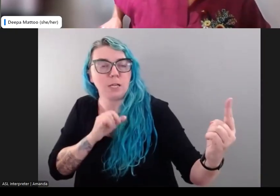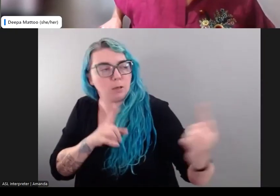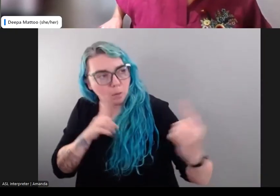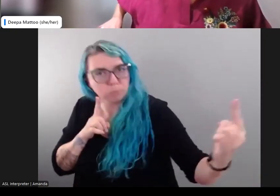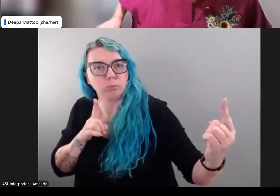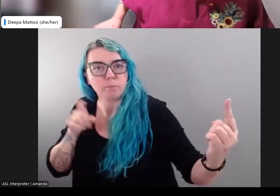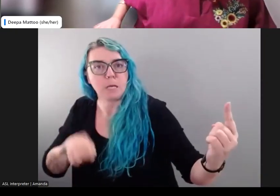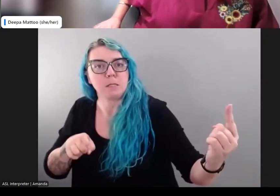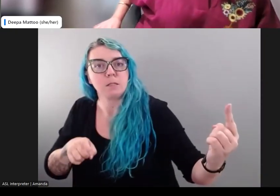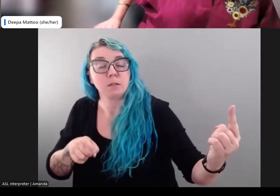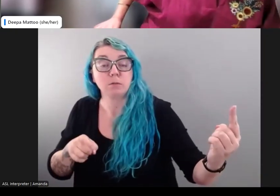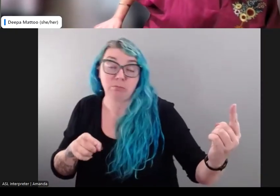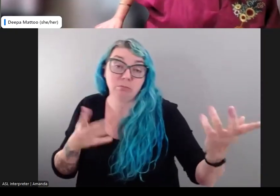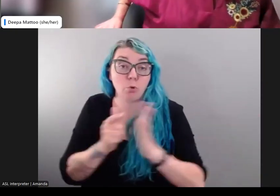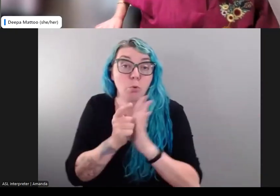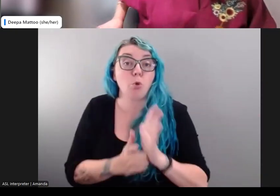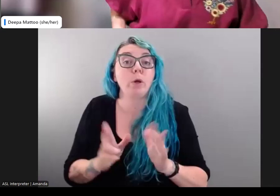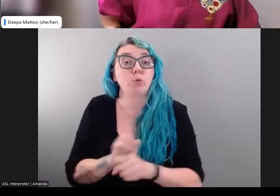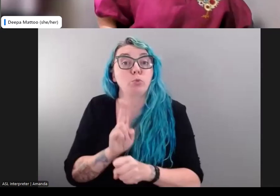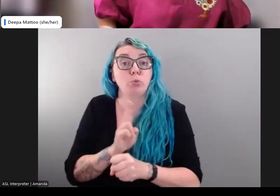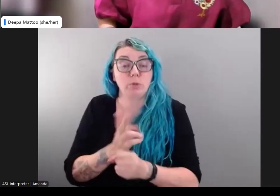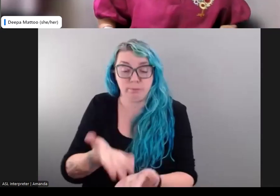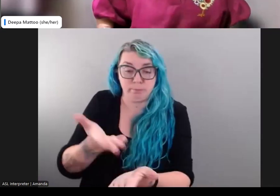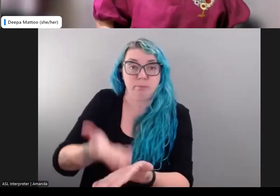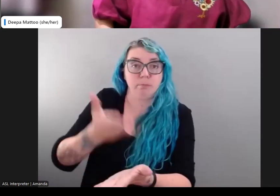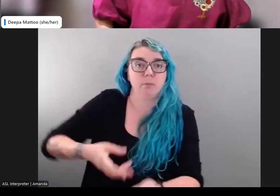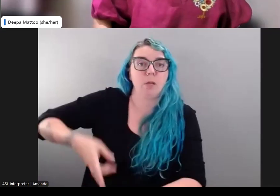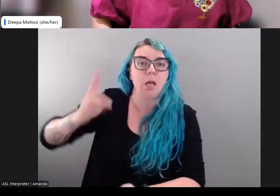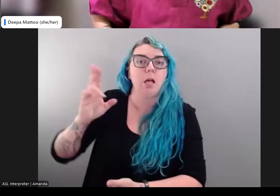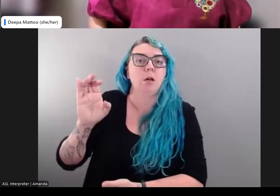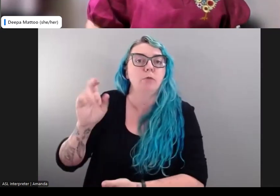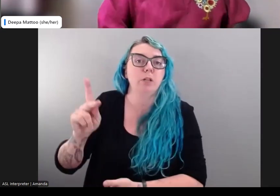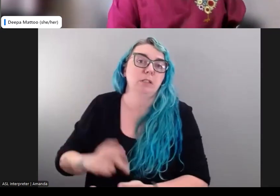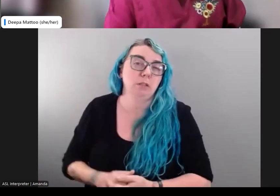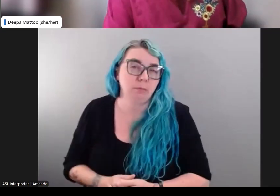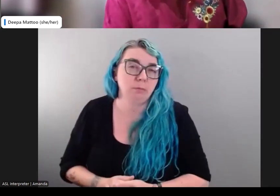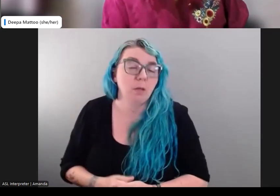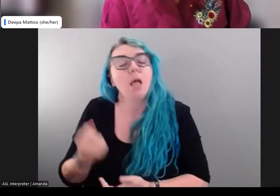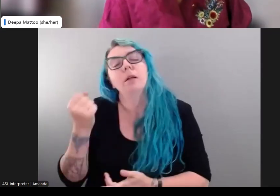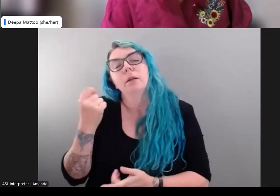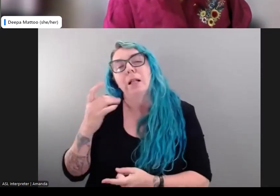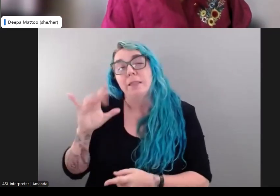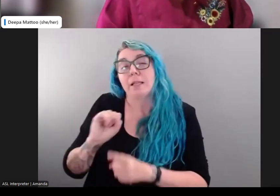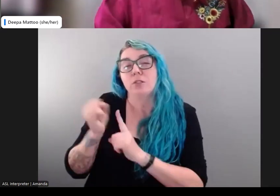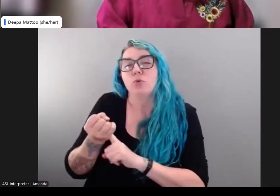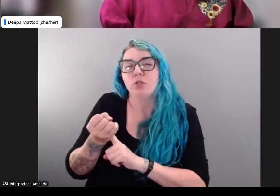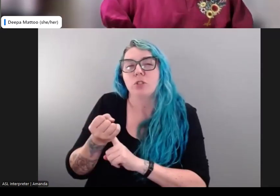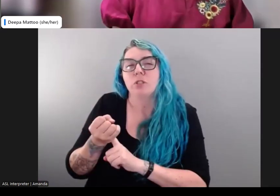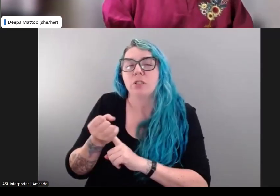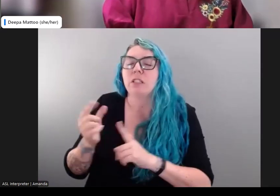case, and it was already a case where there was demonstrated